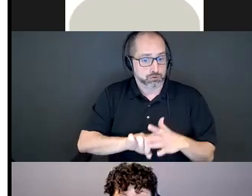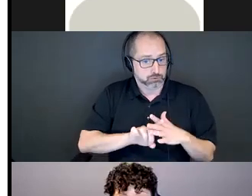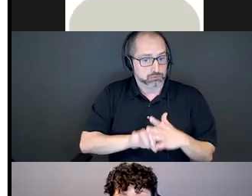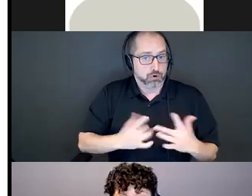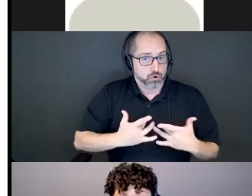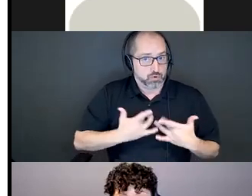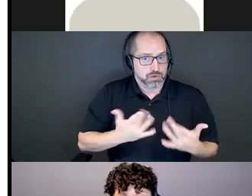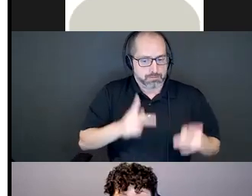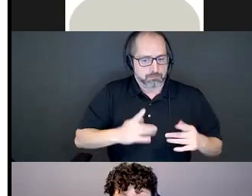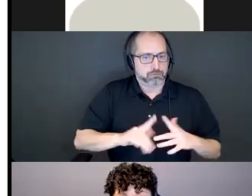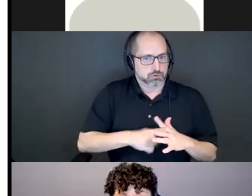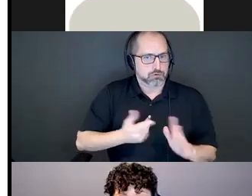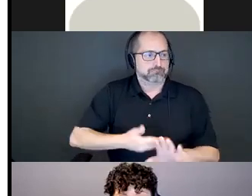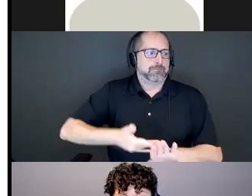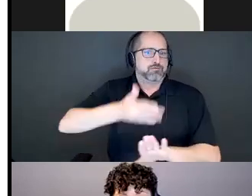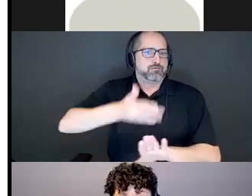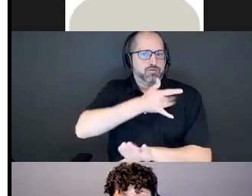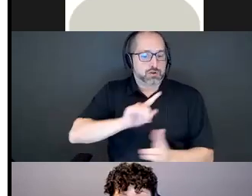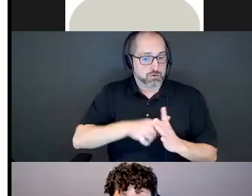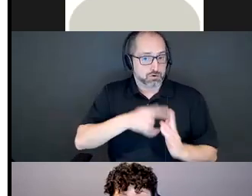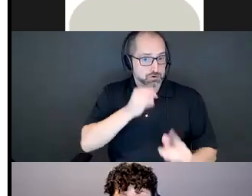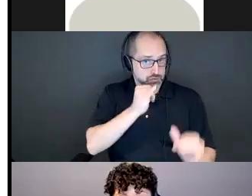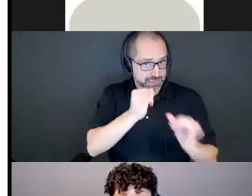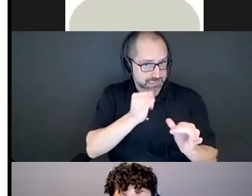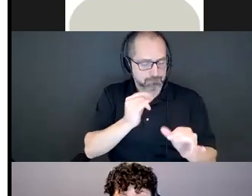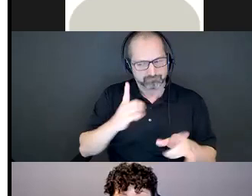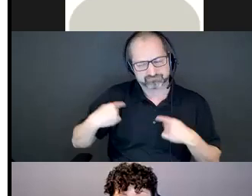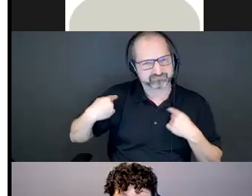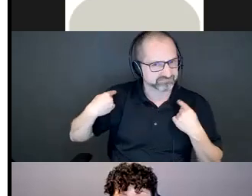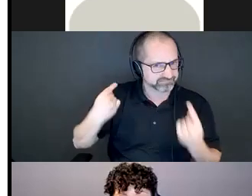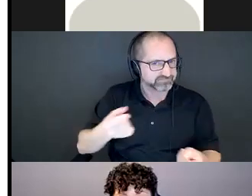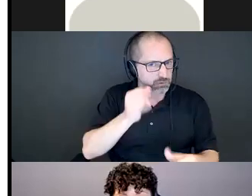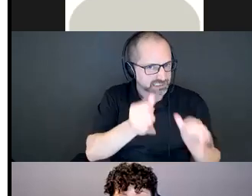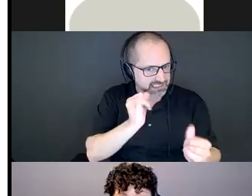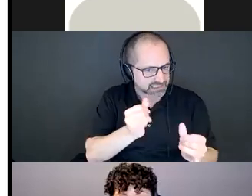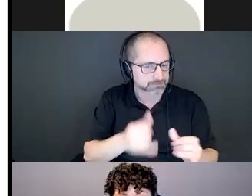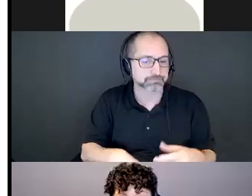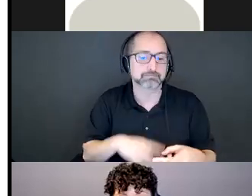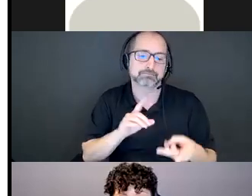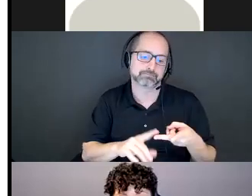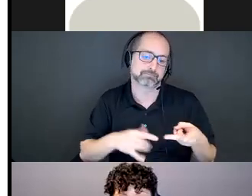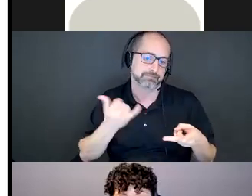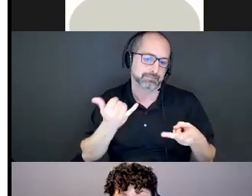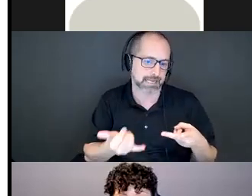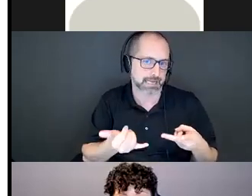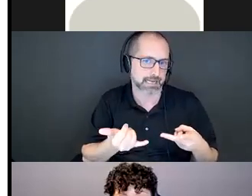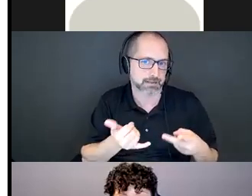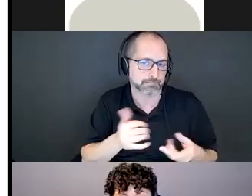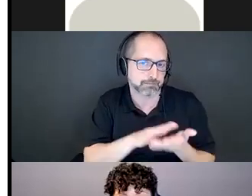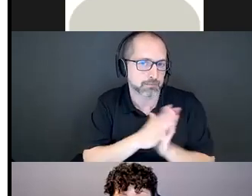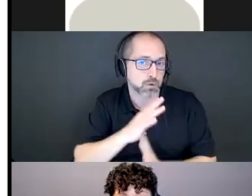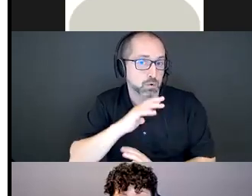people who have used alcohol throughout their lifespan, and now in later life, and actually even in